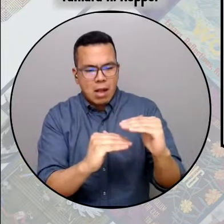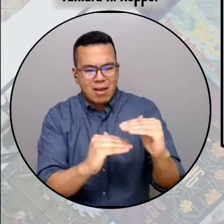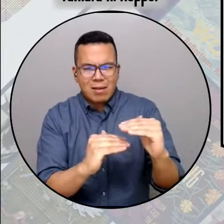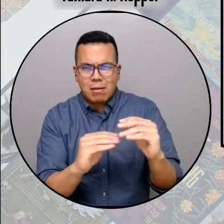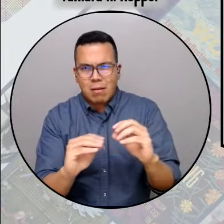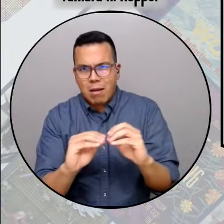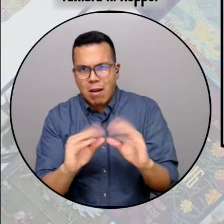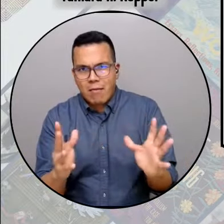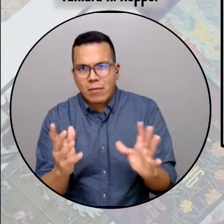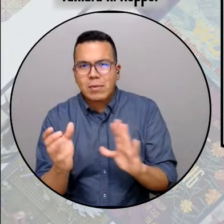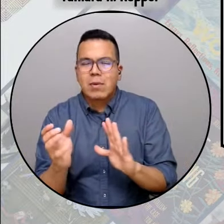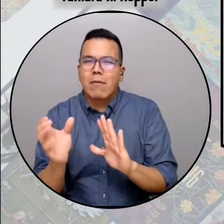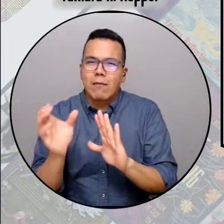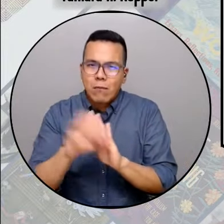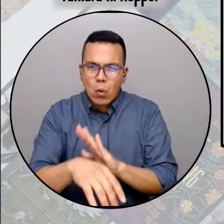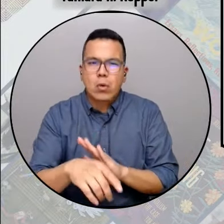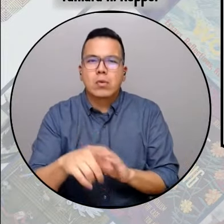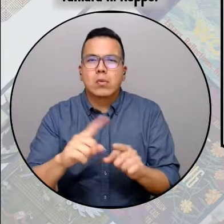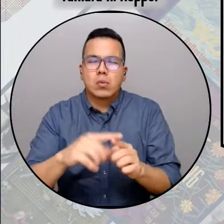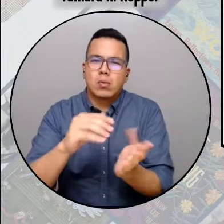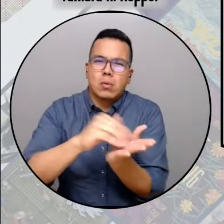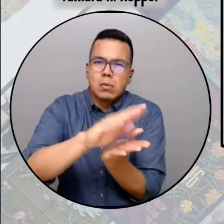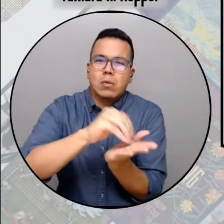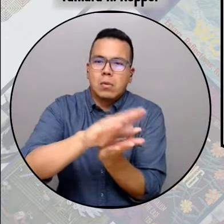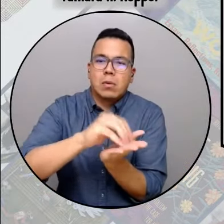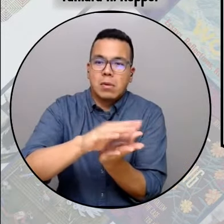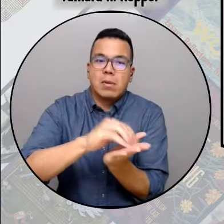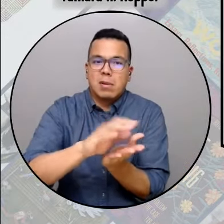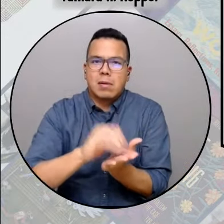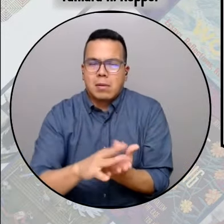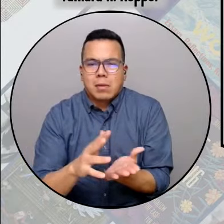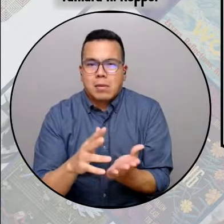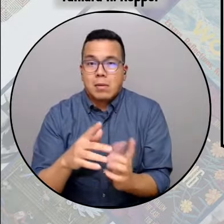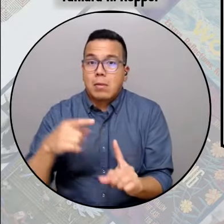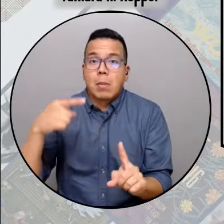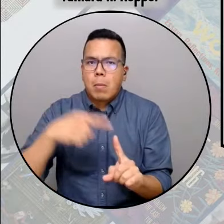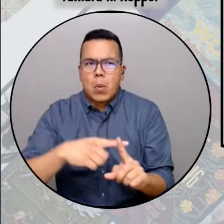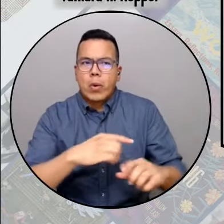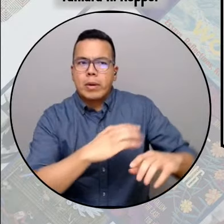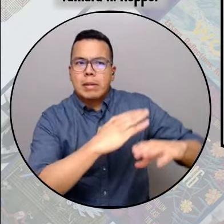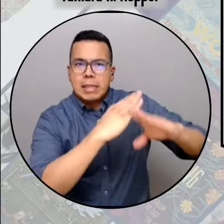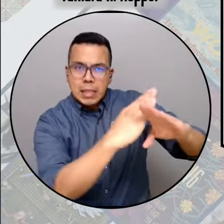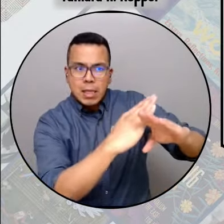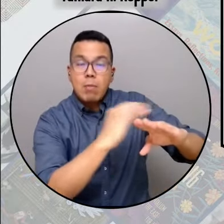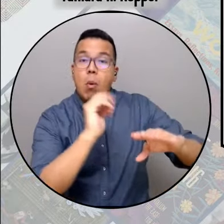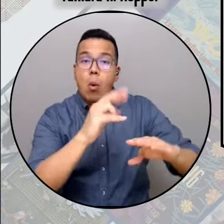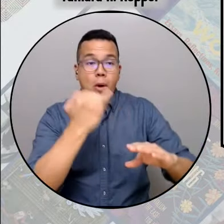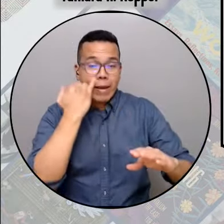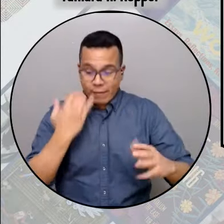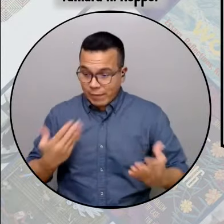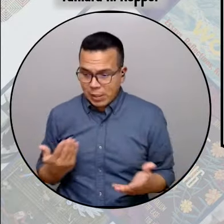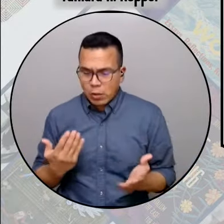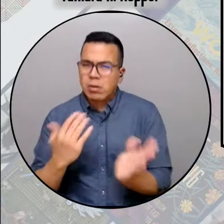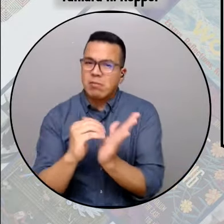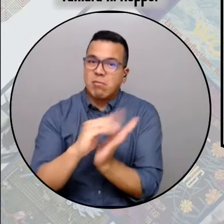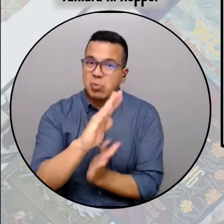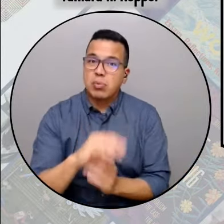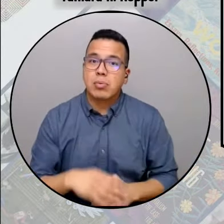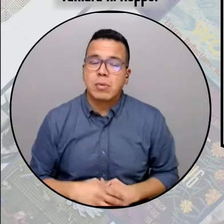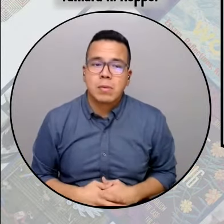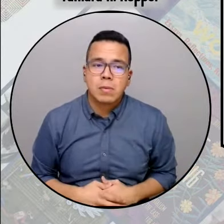immigration enforcement becomes largely about kind of either keeping people out or deporting them, right? But this is what I thought was interesting. She